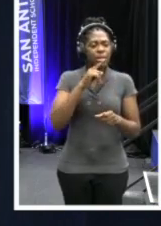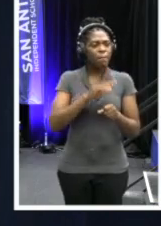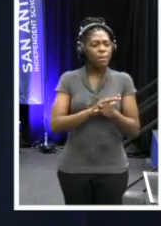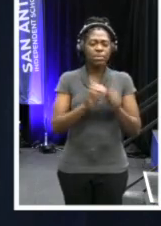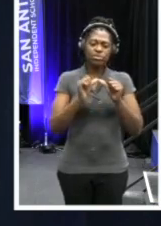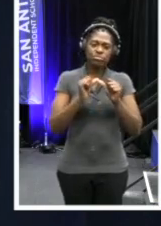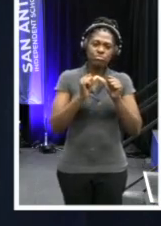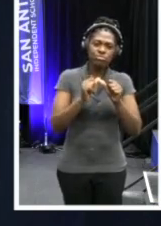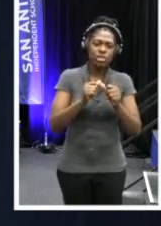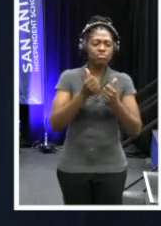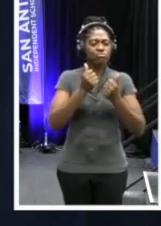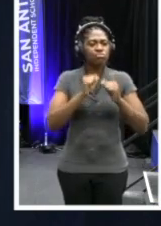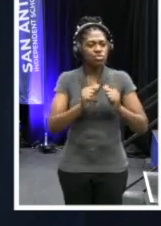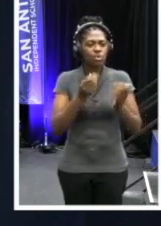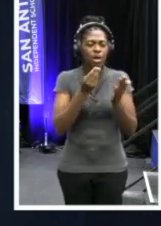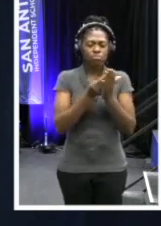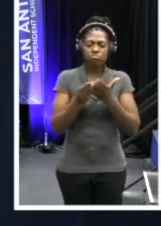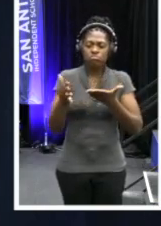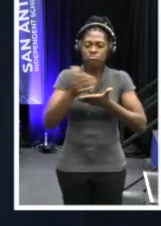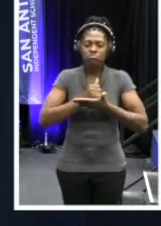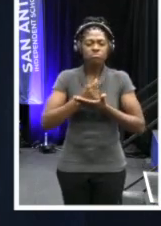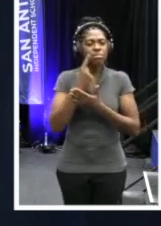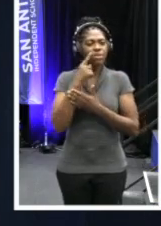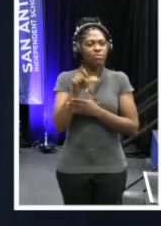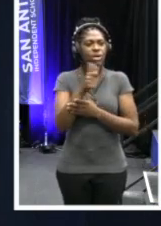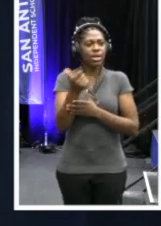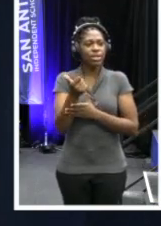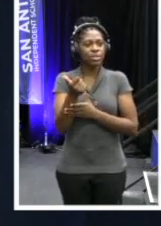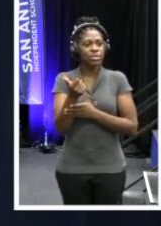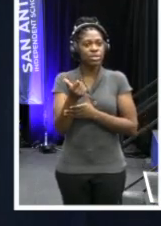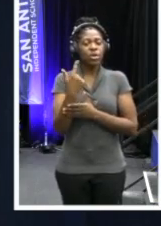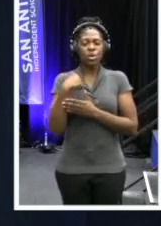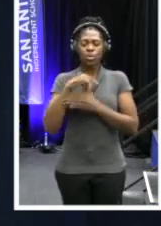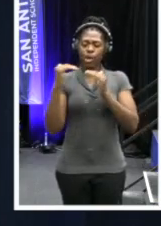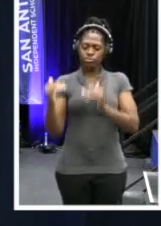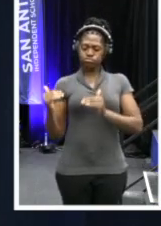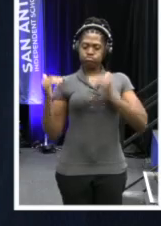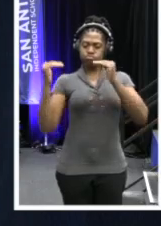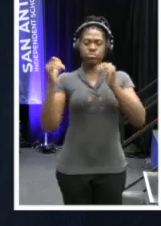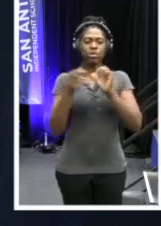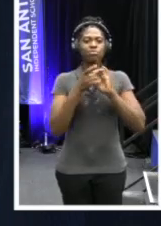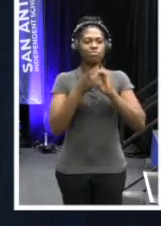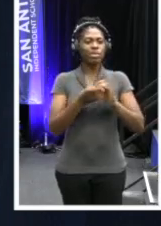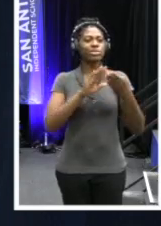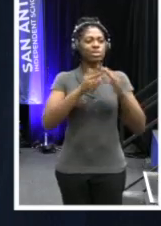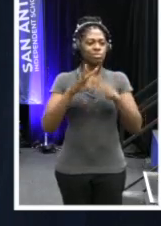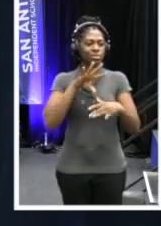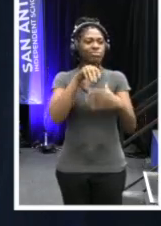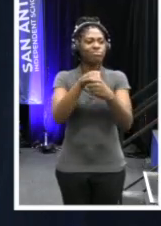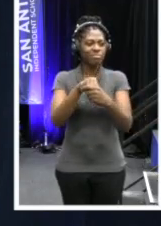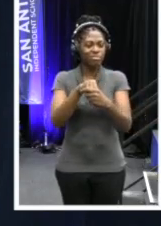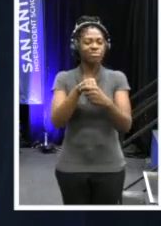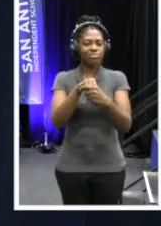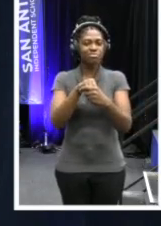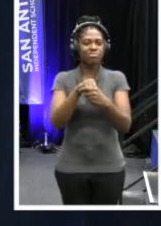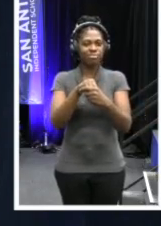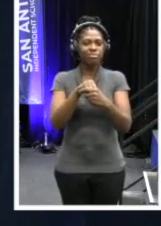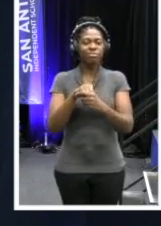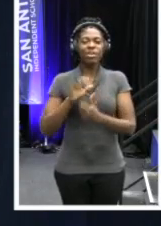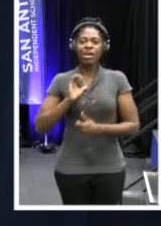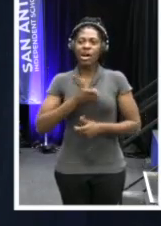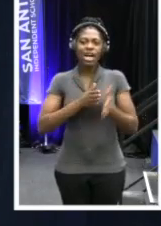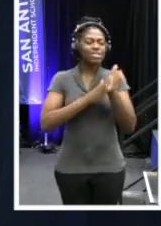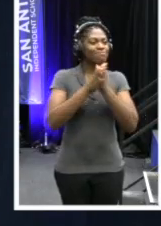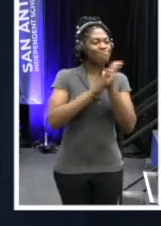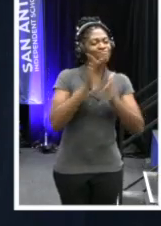deeply appreciated. Like no class before us, we raised the bar with community engagement. Our eagerness and hard work